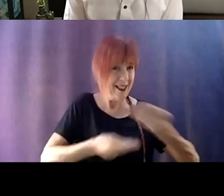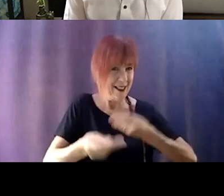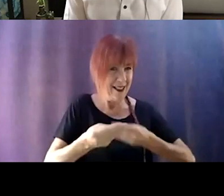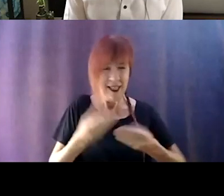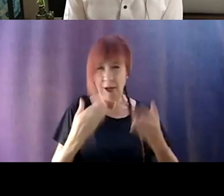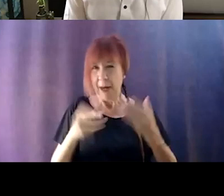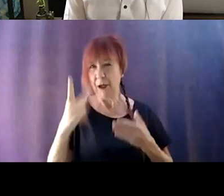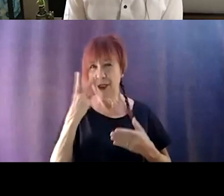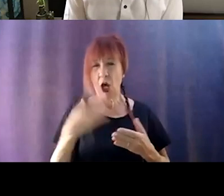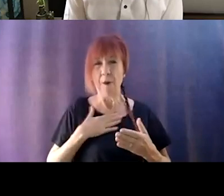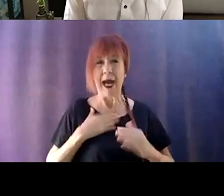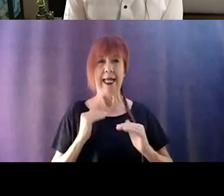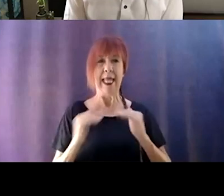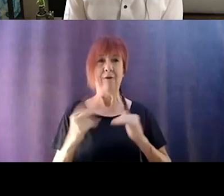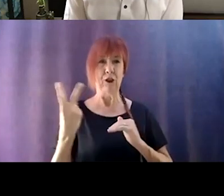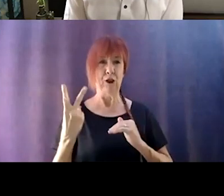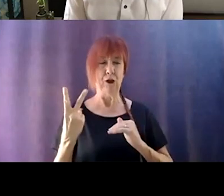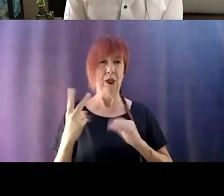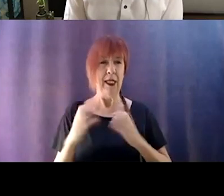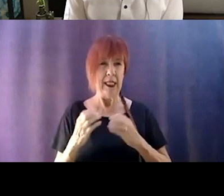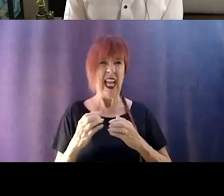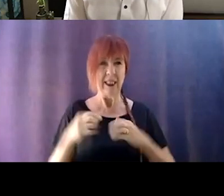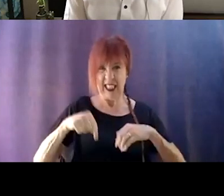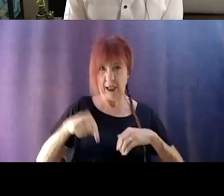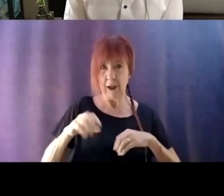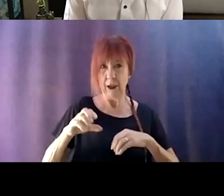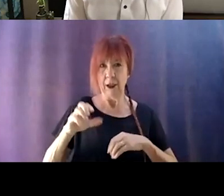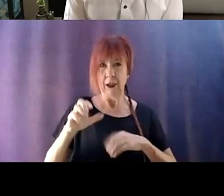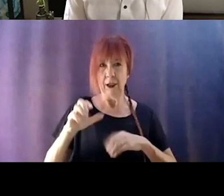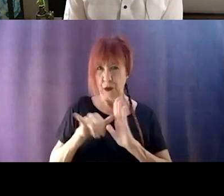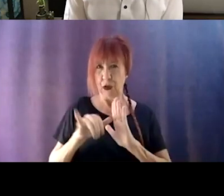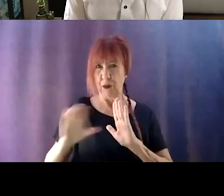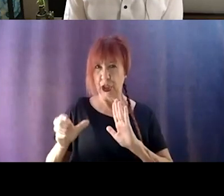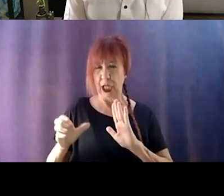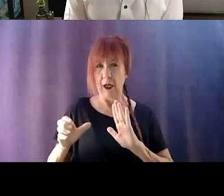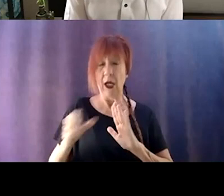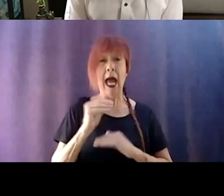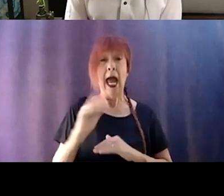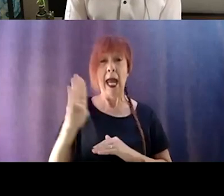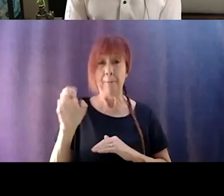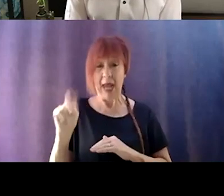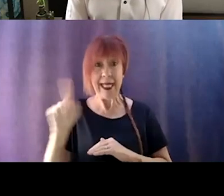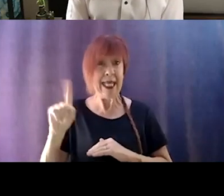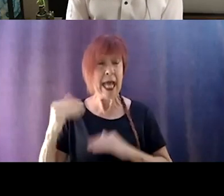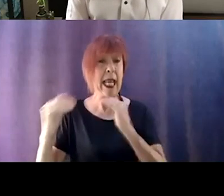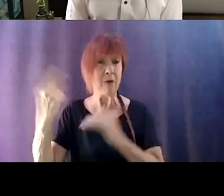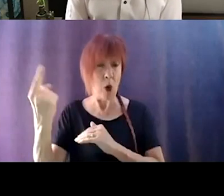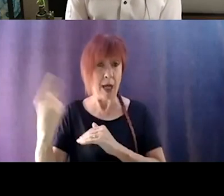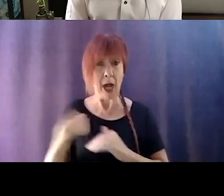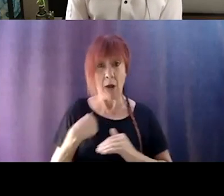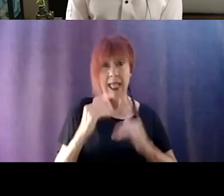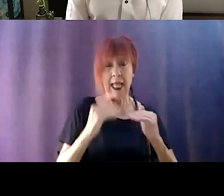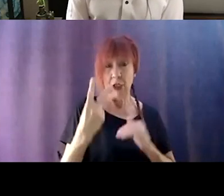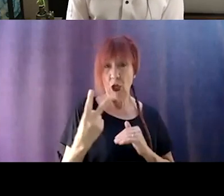2 class, the Beyond the Basics with SAG-AFTRA, it's here on YouTube if you haven't seen it, as well as Ben's level 1 class. If you're just